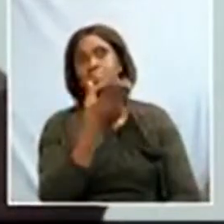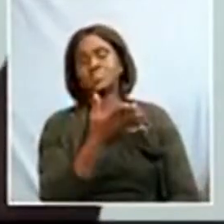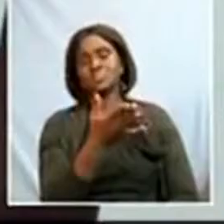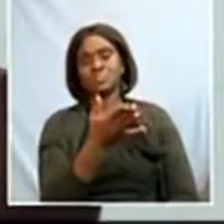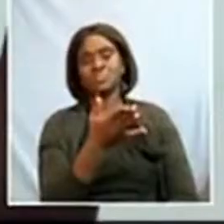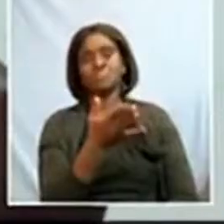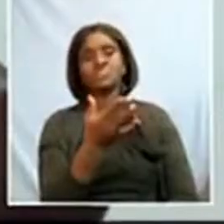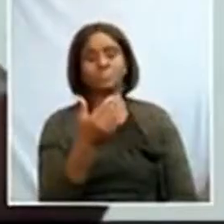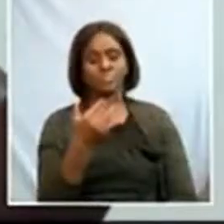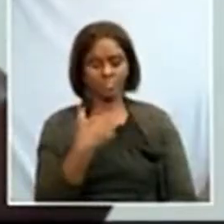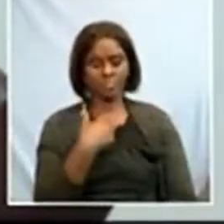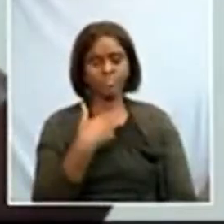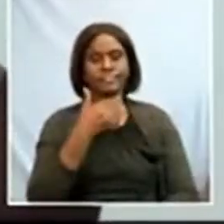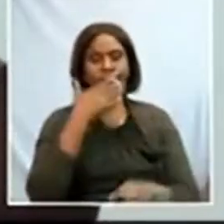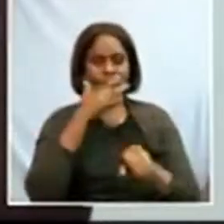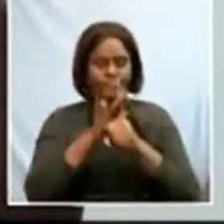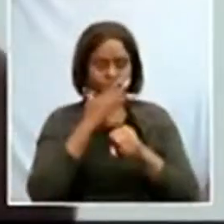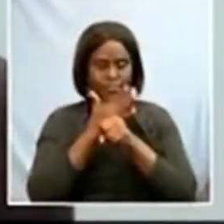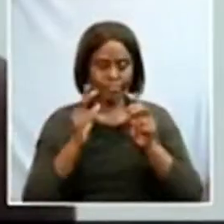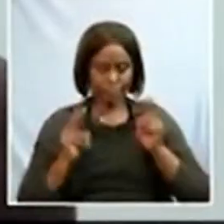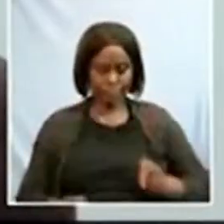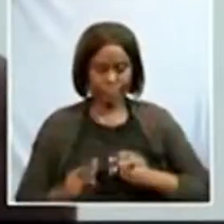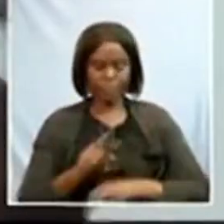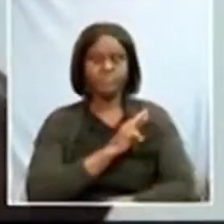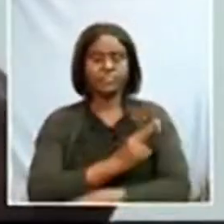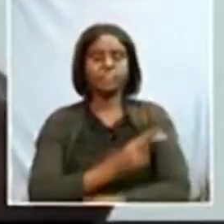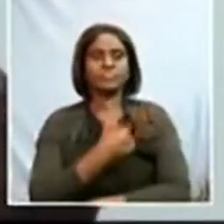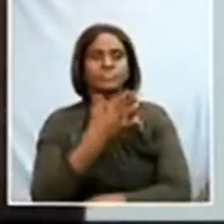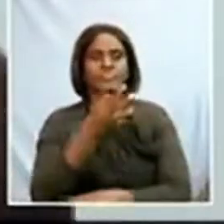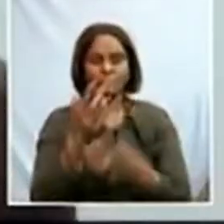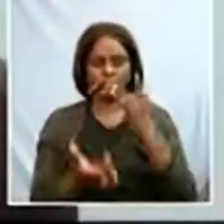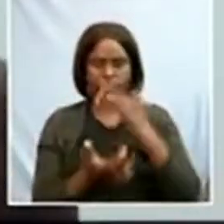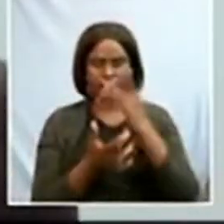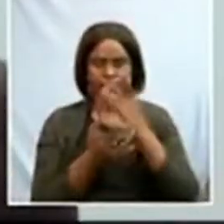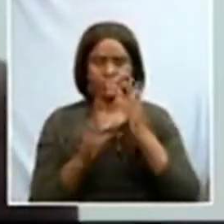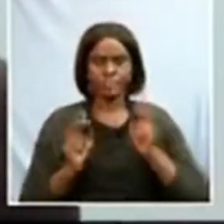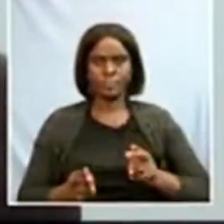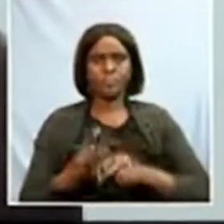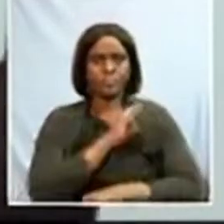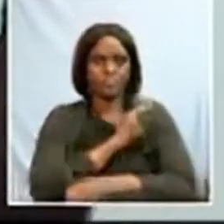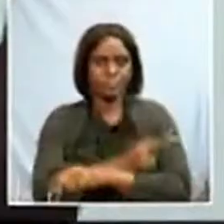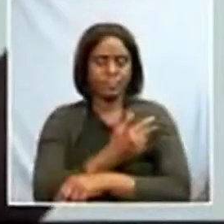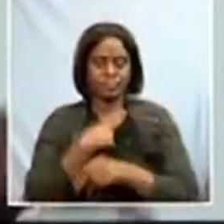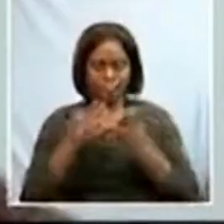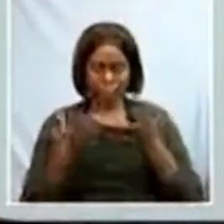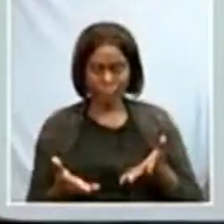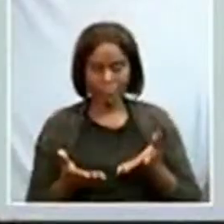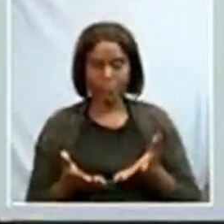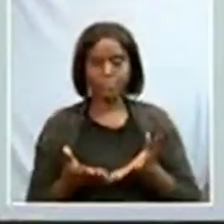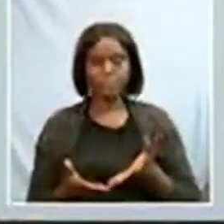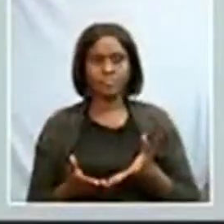because they have a committed human resource, technical human resource. Here,